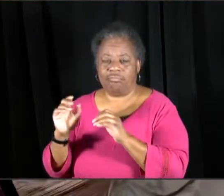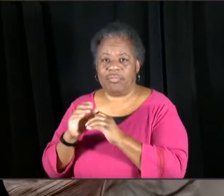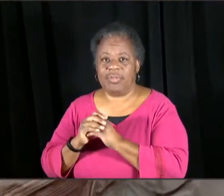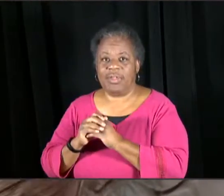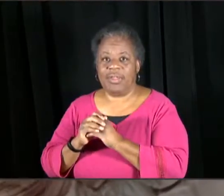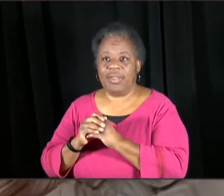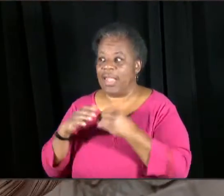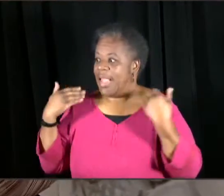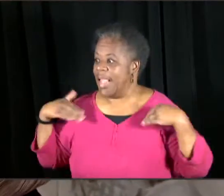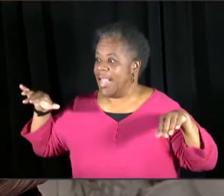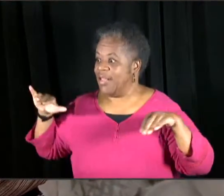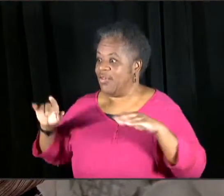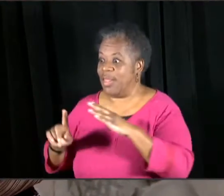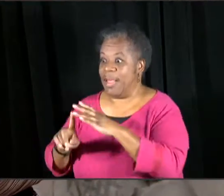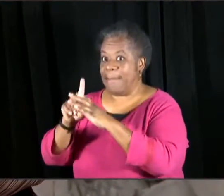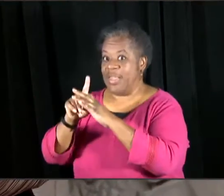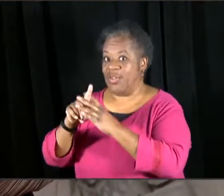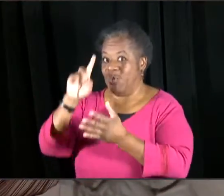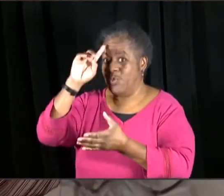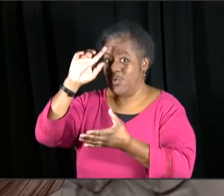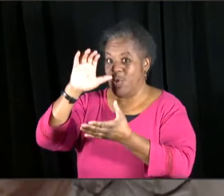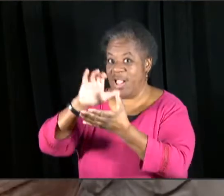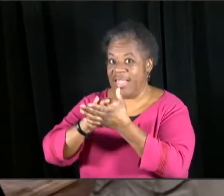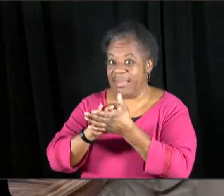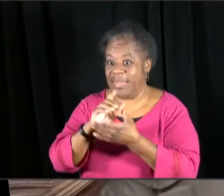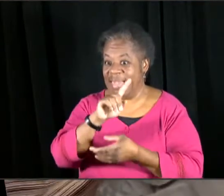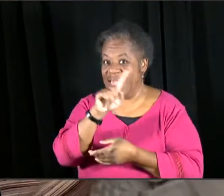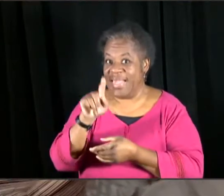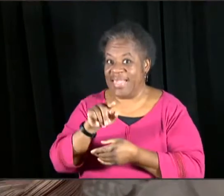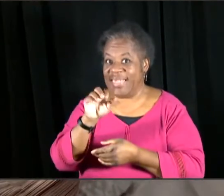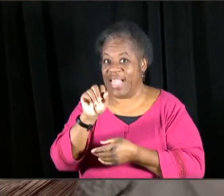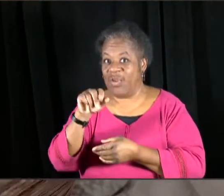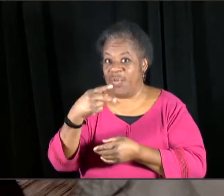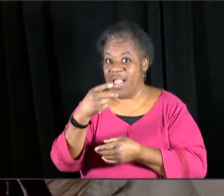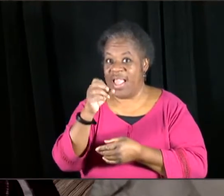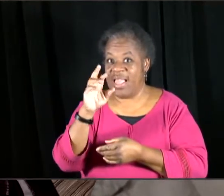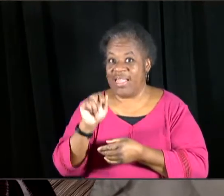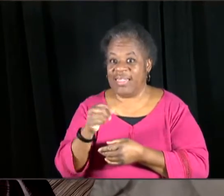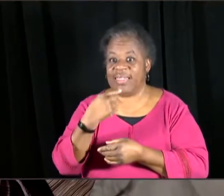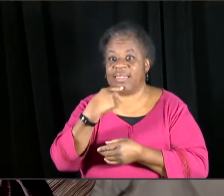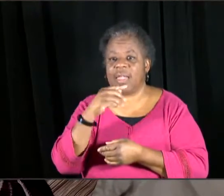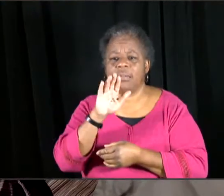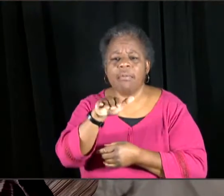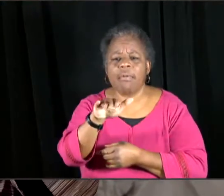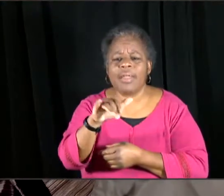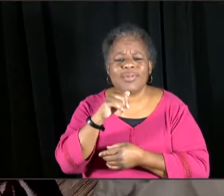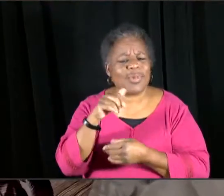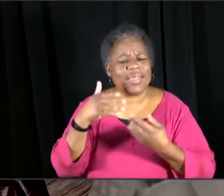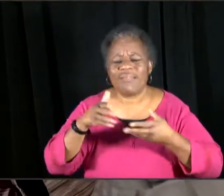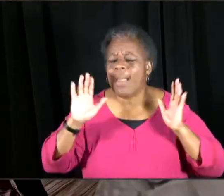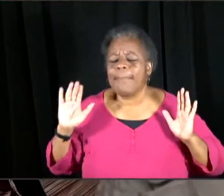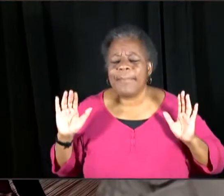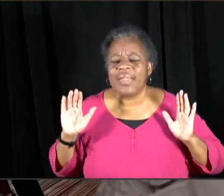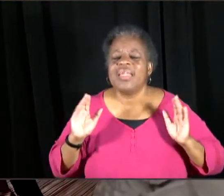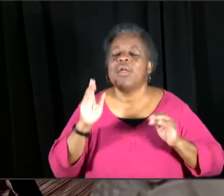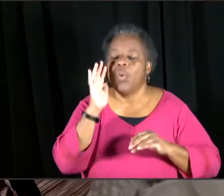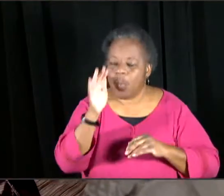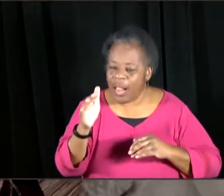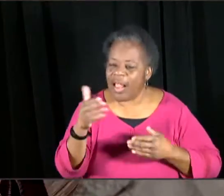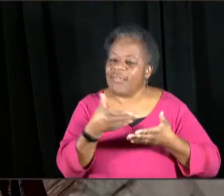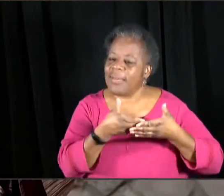Until an angel appears to her husband, Zechariah the priest, and says, "Don't give up yet. You're going to have a